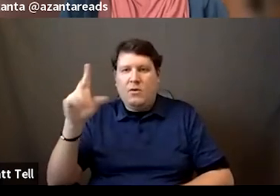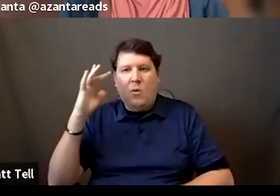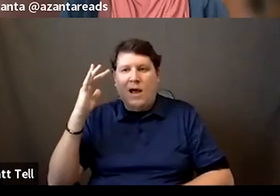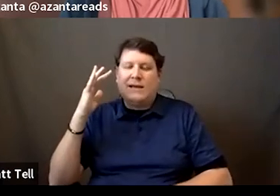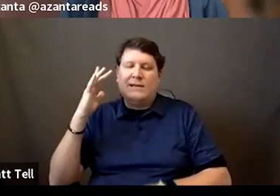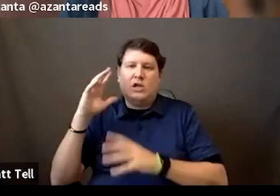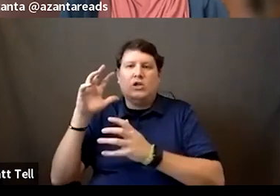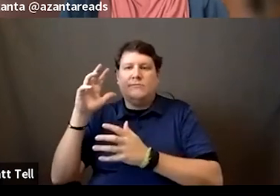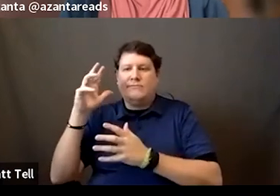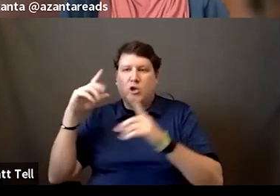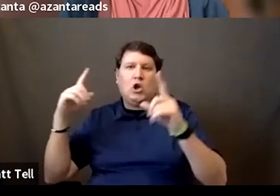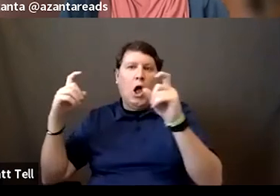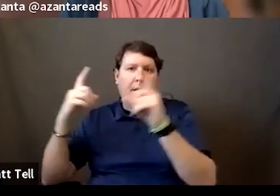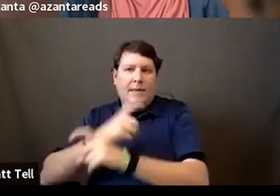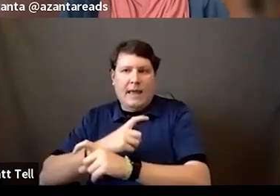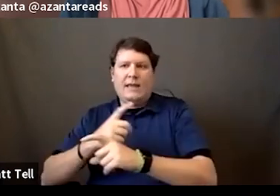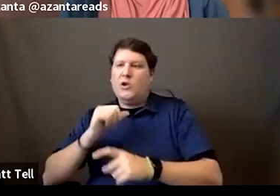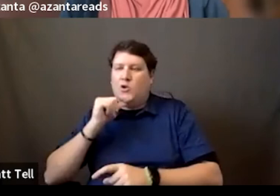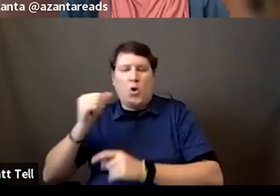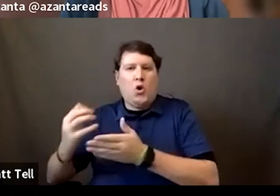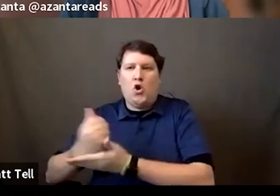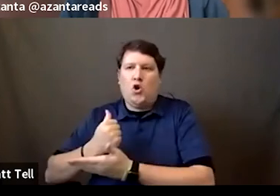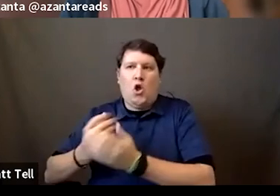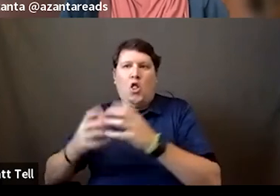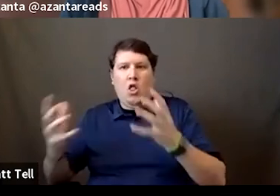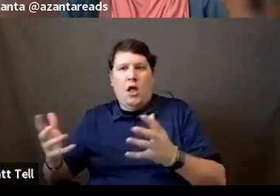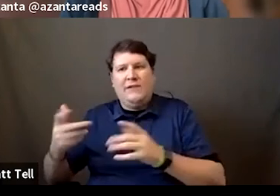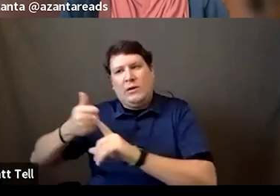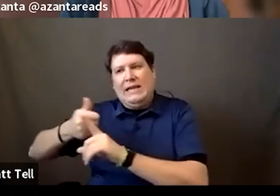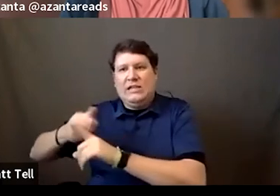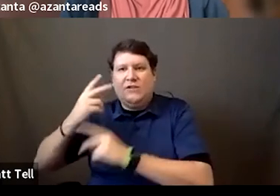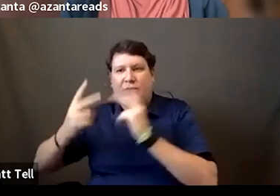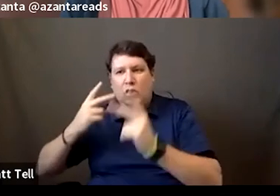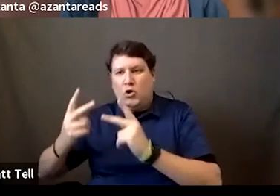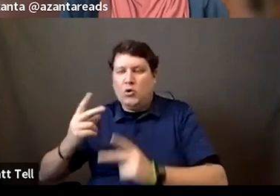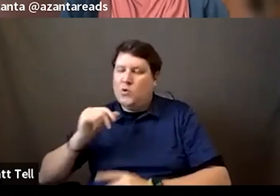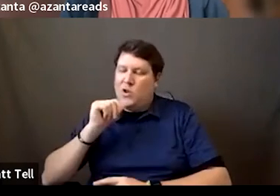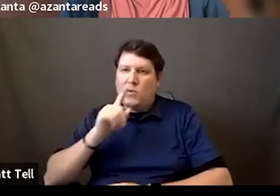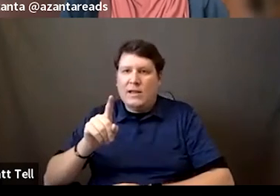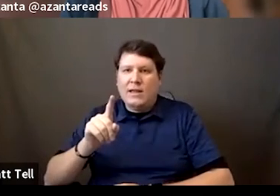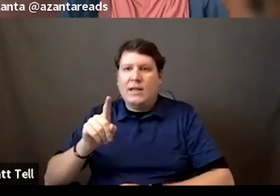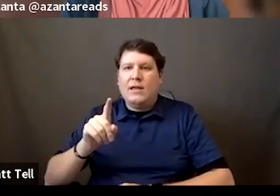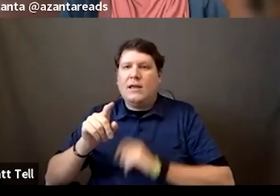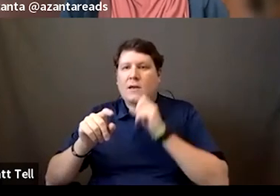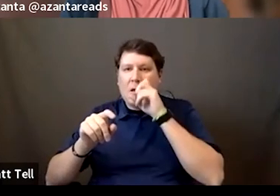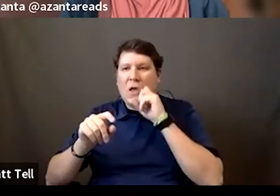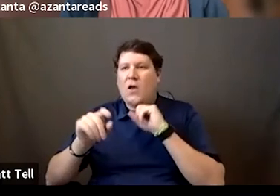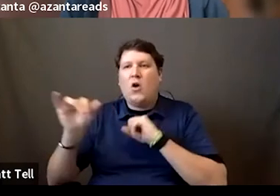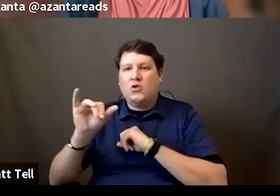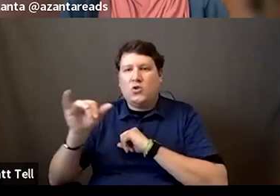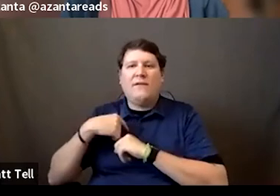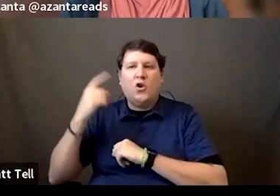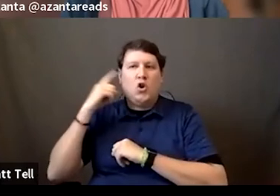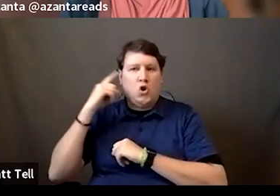don't earn a lot per view, and it often, I've heard a lot of reports of it sort of messing with your algorithm. It's sort of,